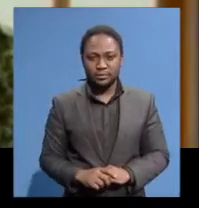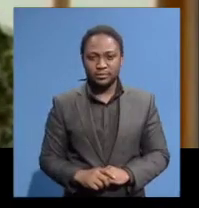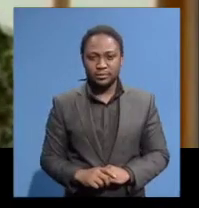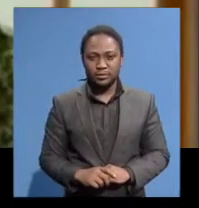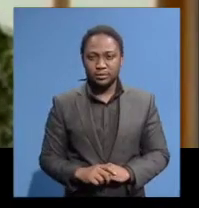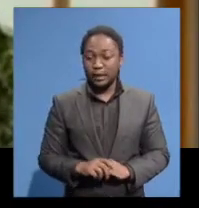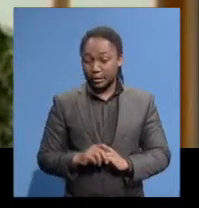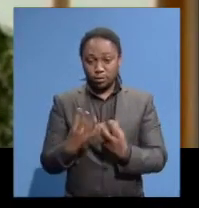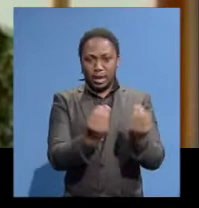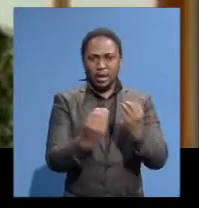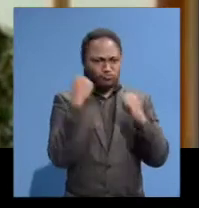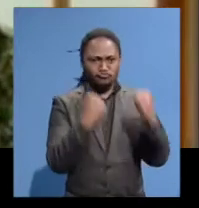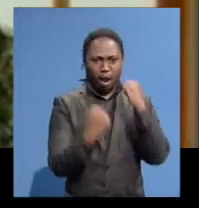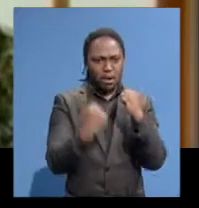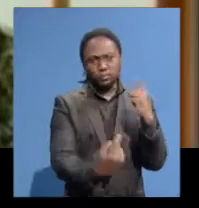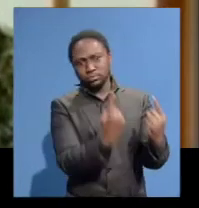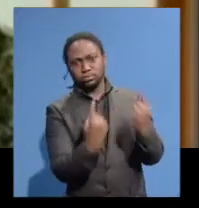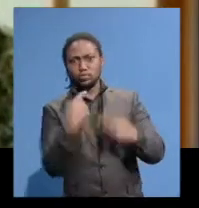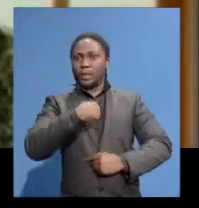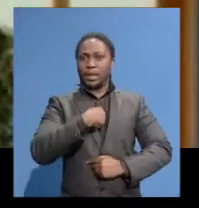came running to me.